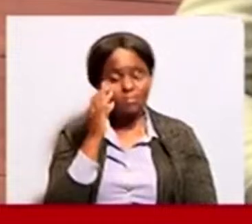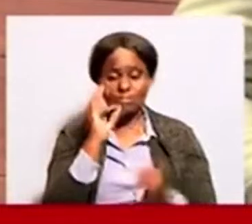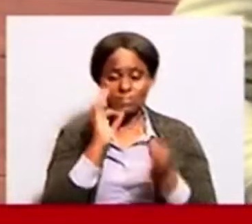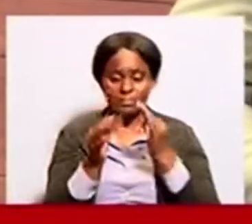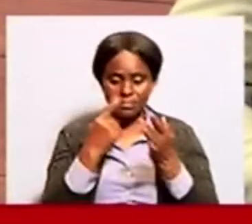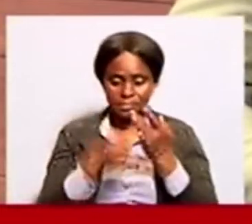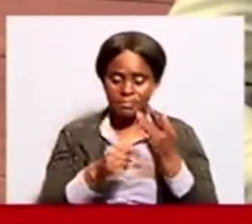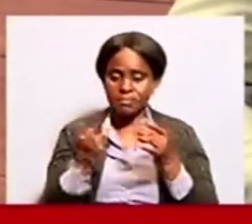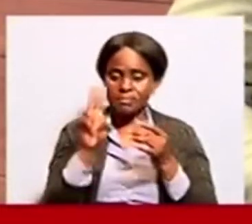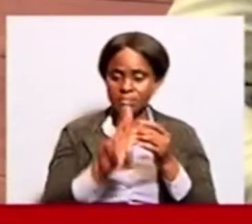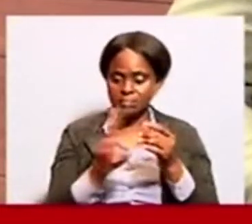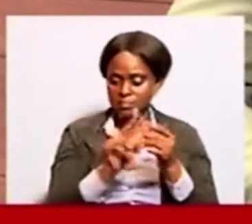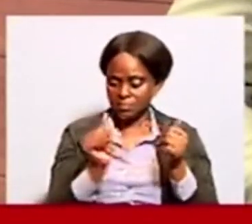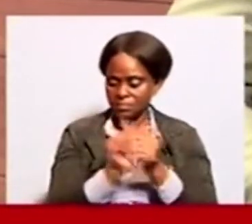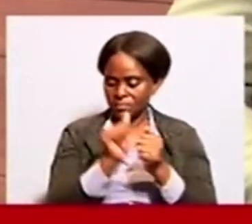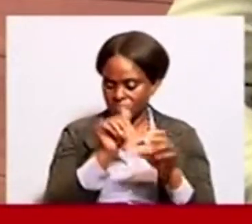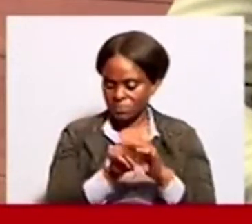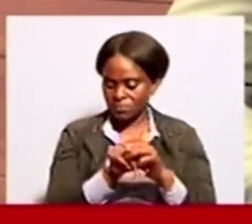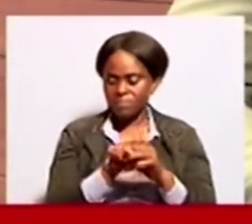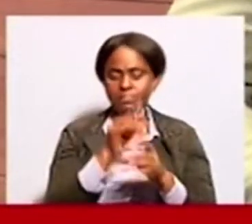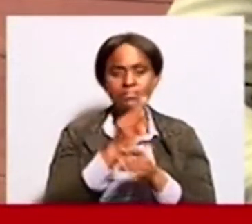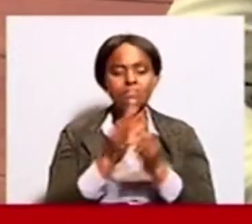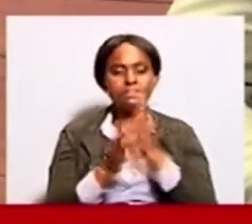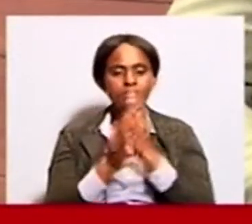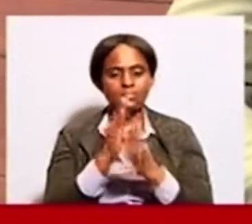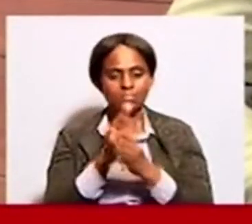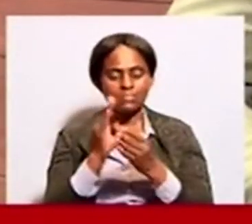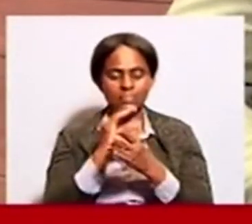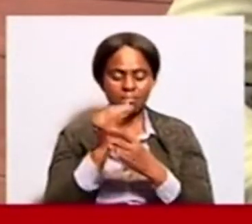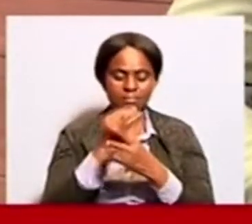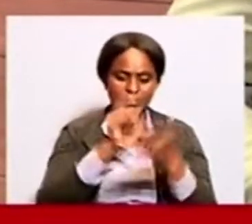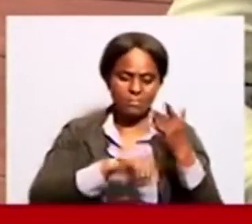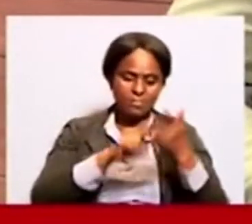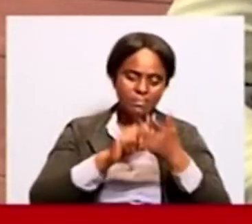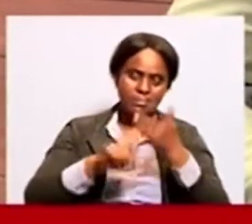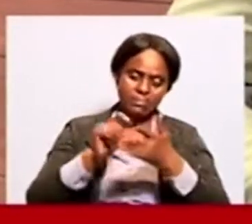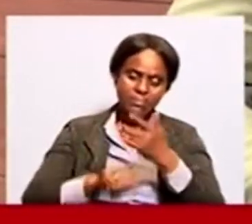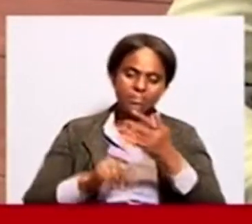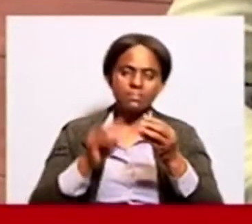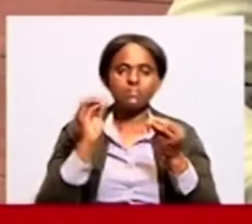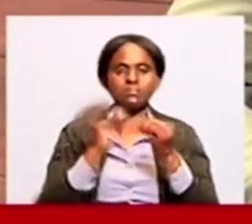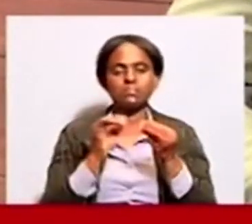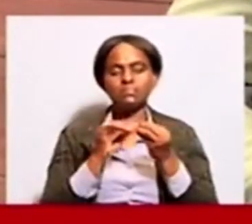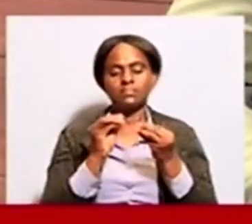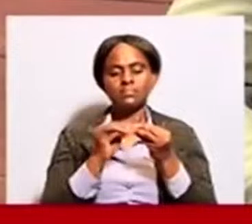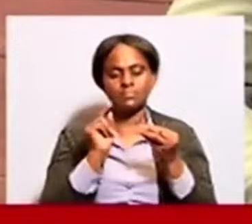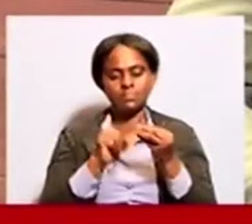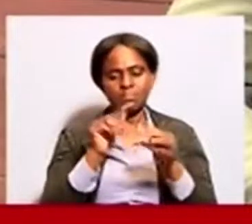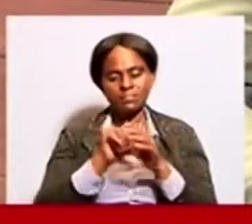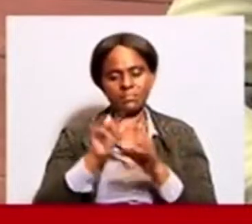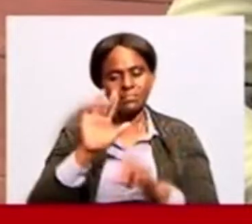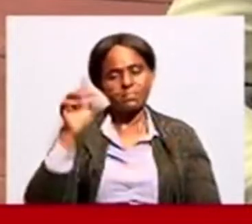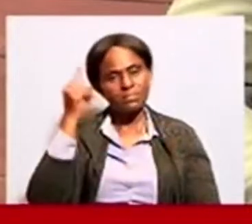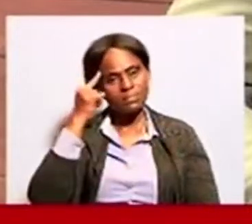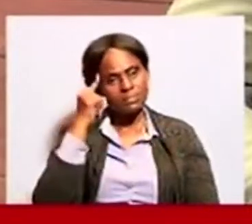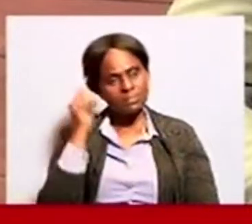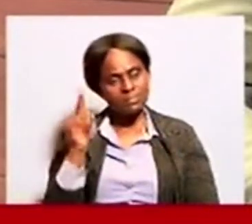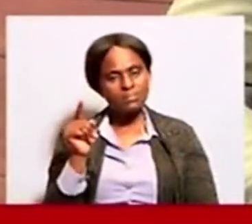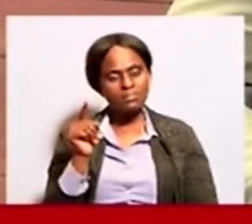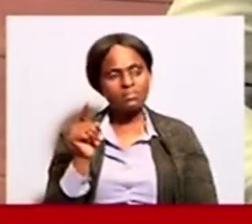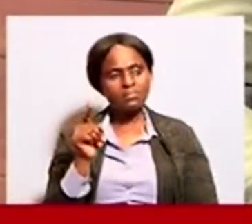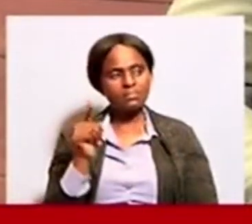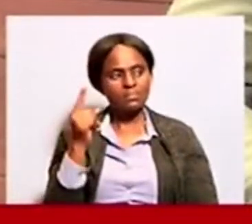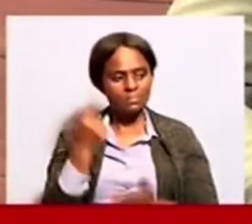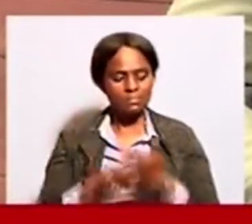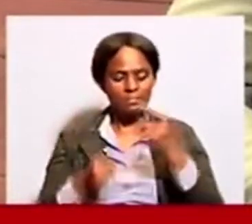what was spent was within the contract or it costed more on the part of government. Because what